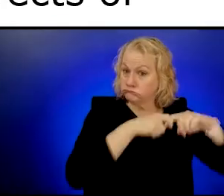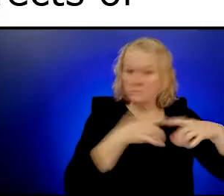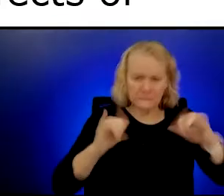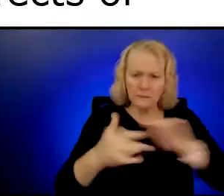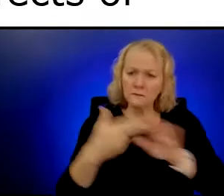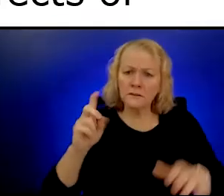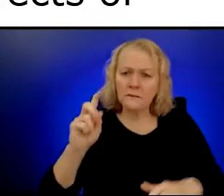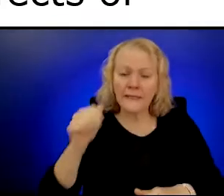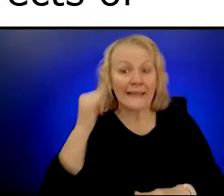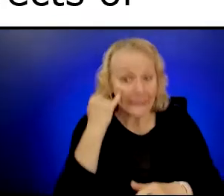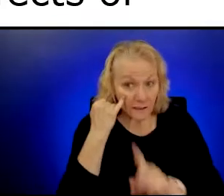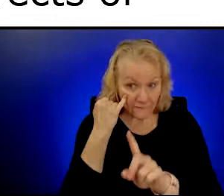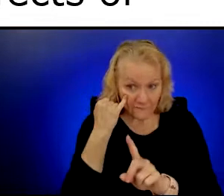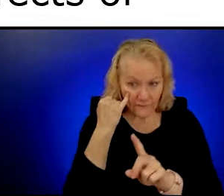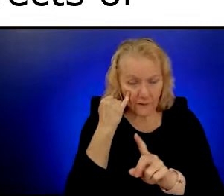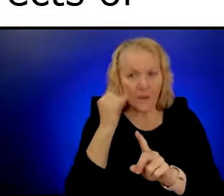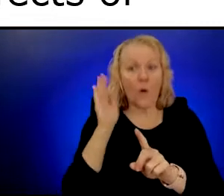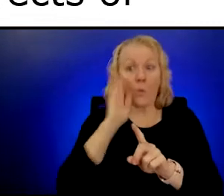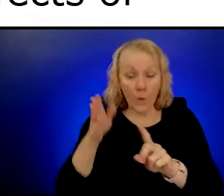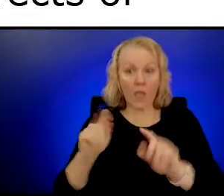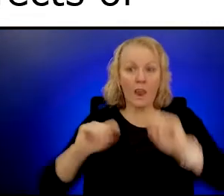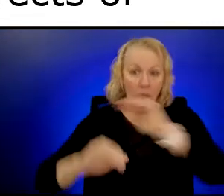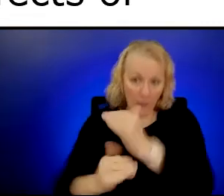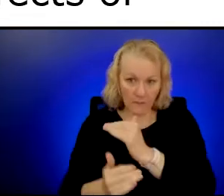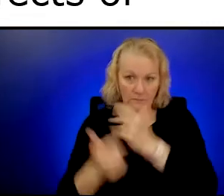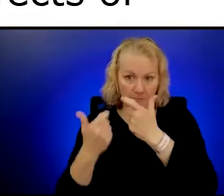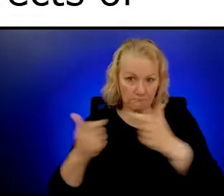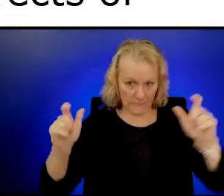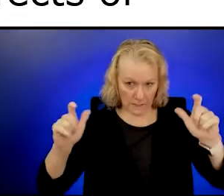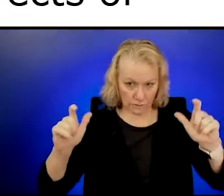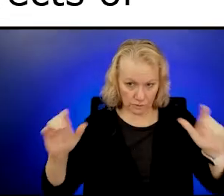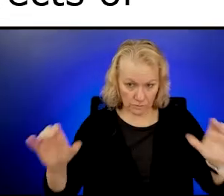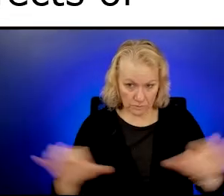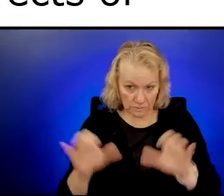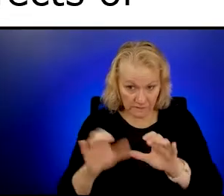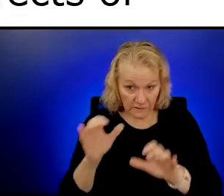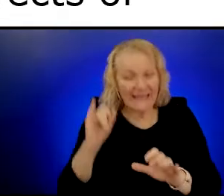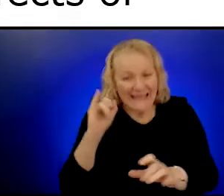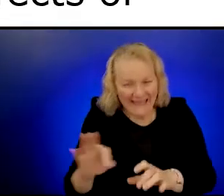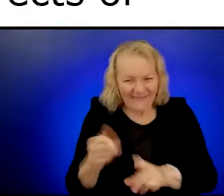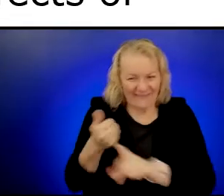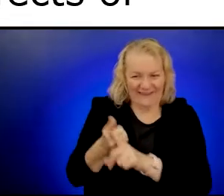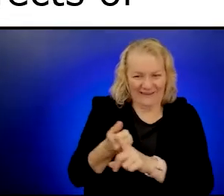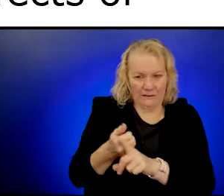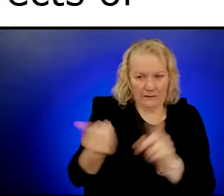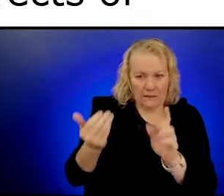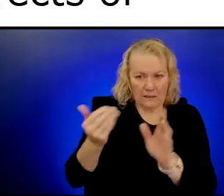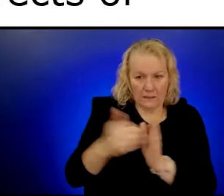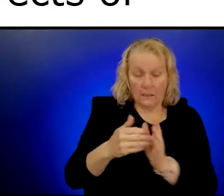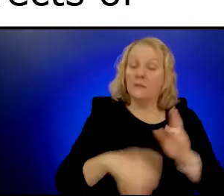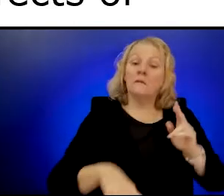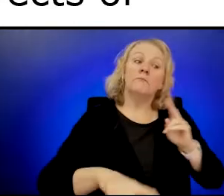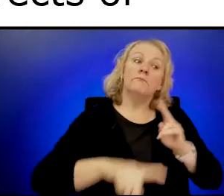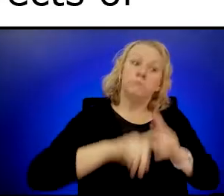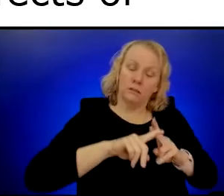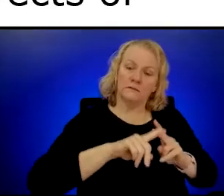would substantially limit a major life activity when active. Similarly, an impairment is still